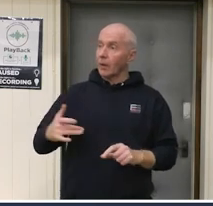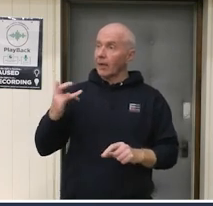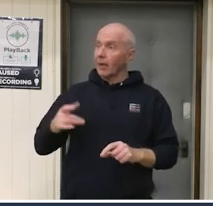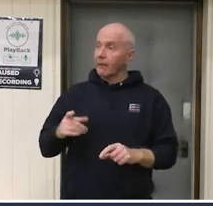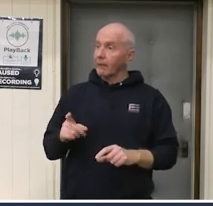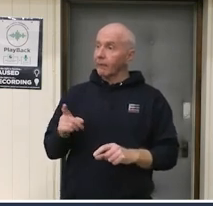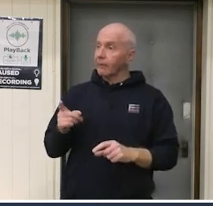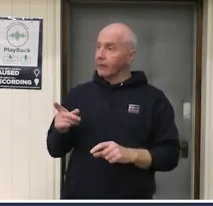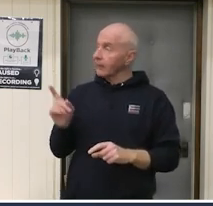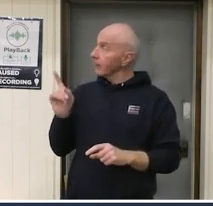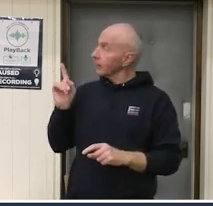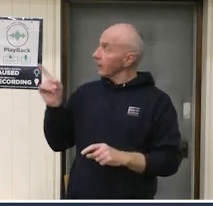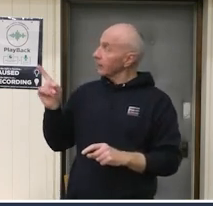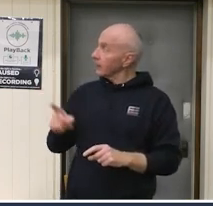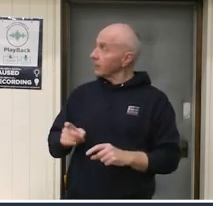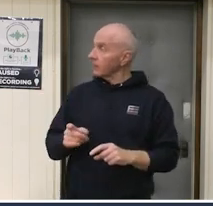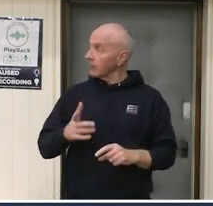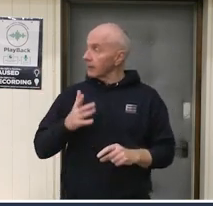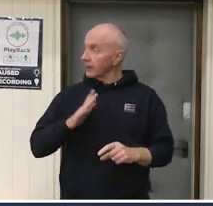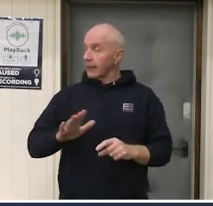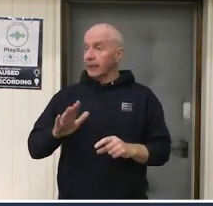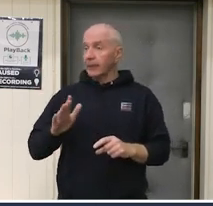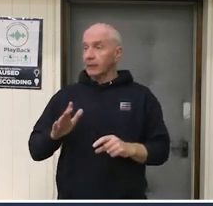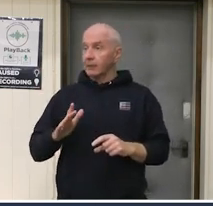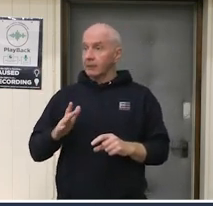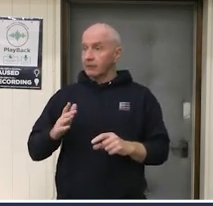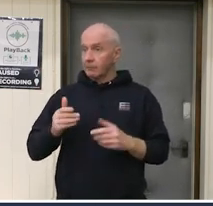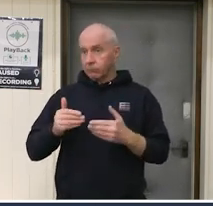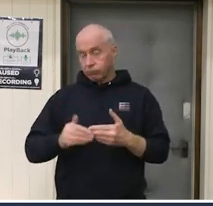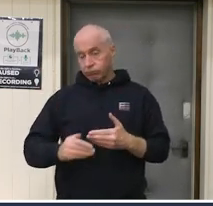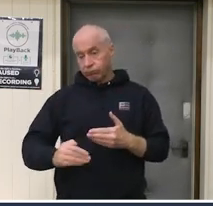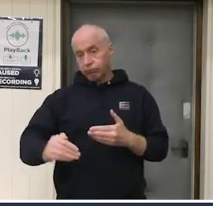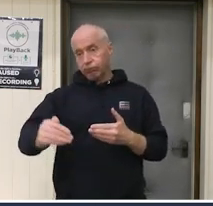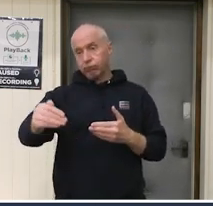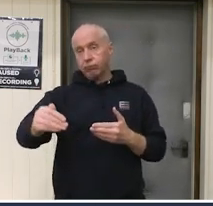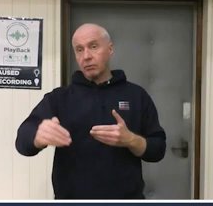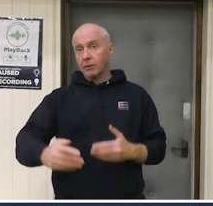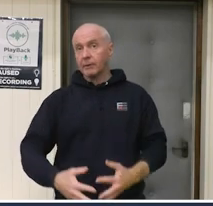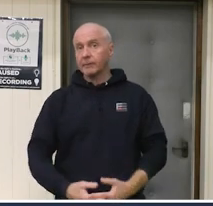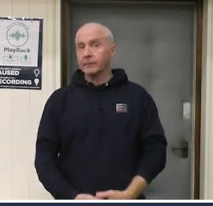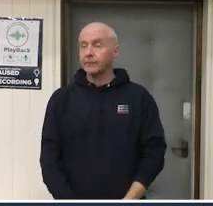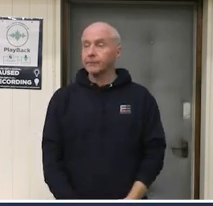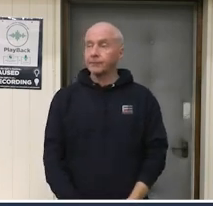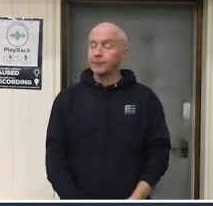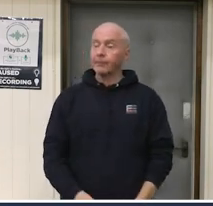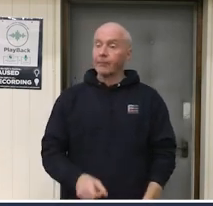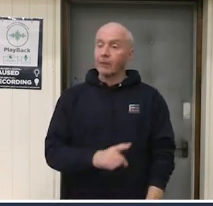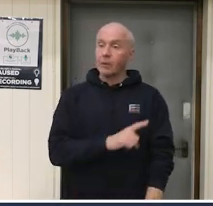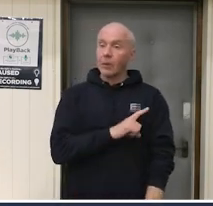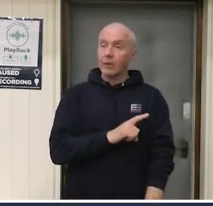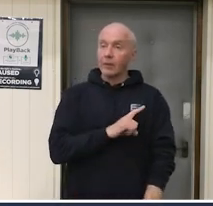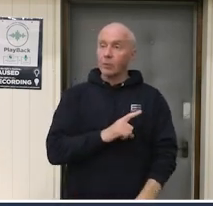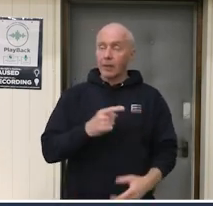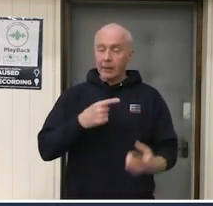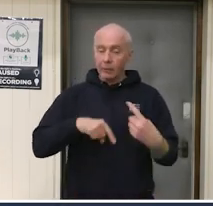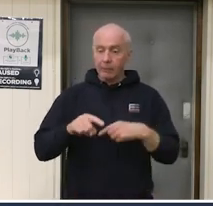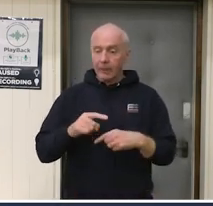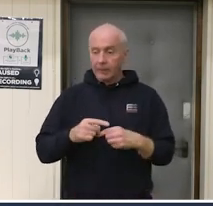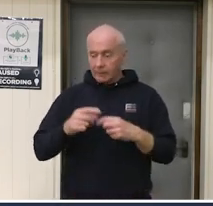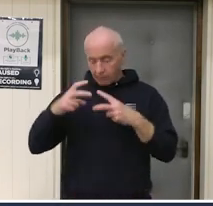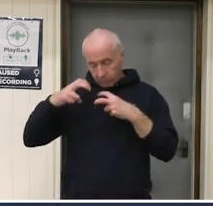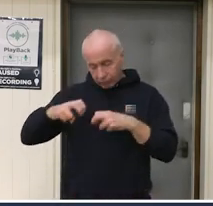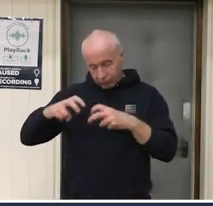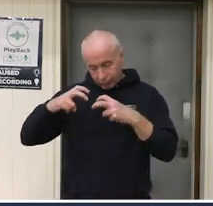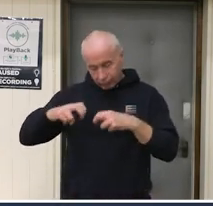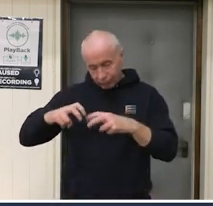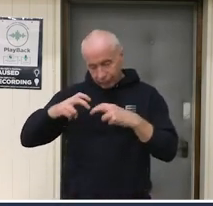fuel that you would need to power your life through fusion. So this is why we've been working for a number of decades on it. It's kind of the holy grail